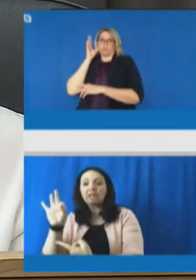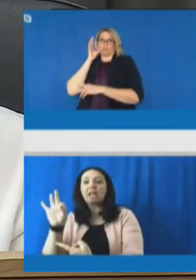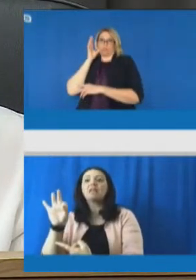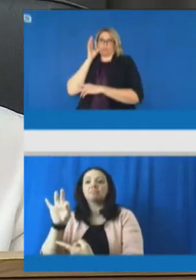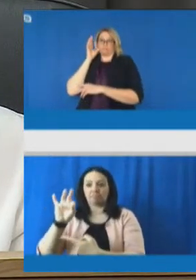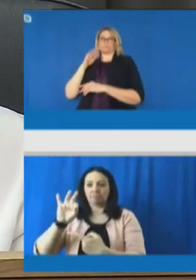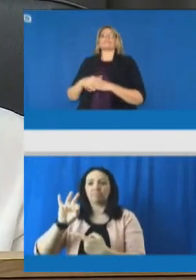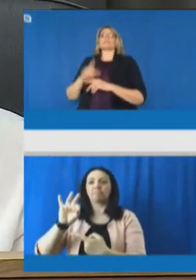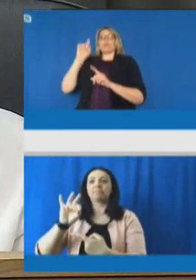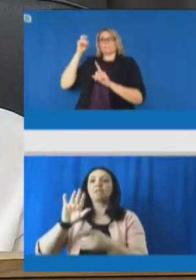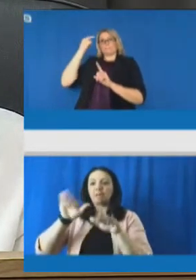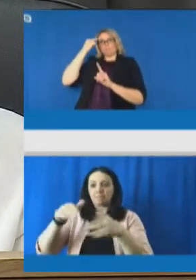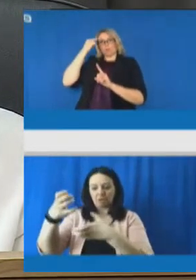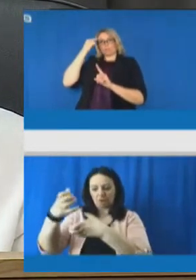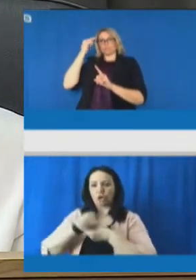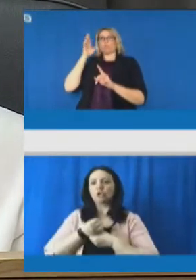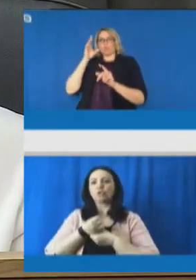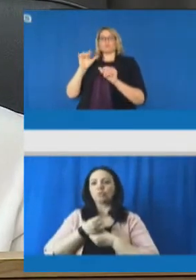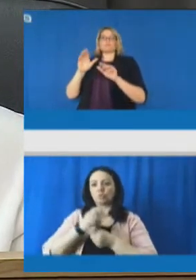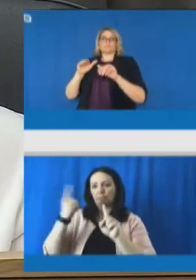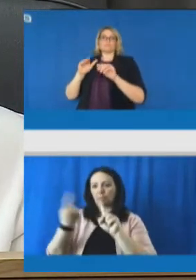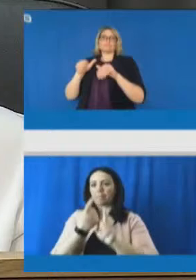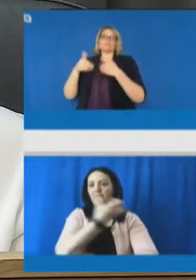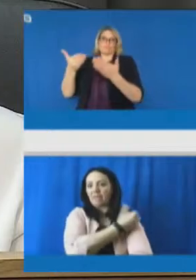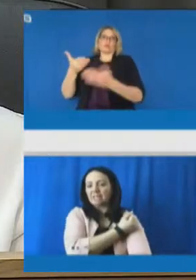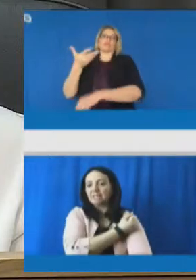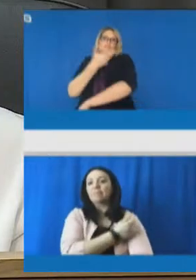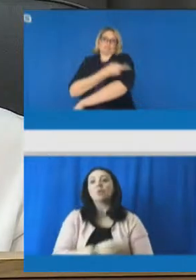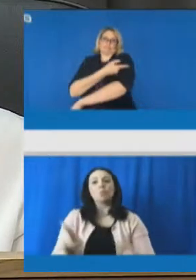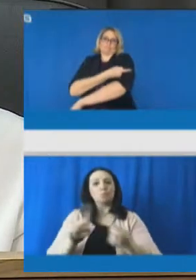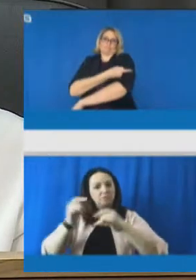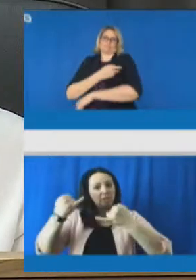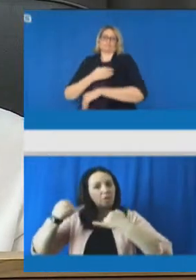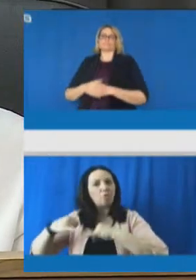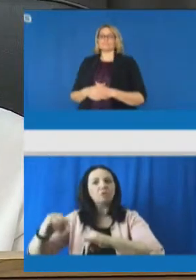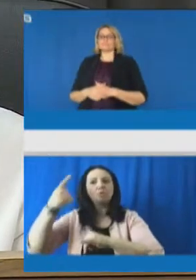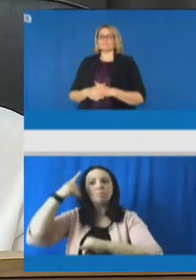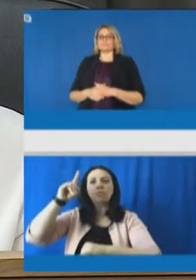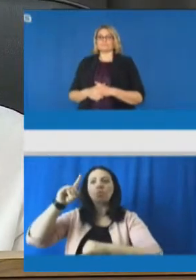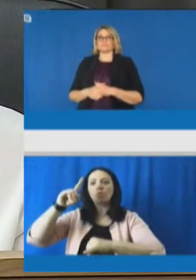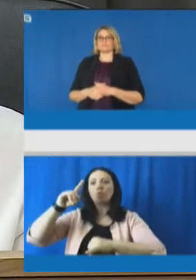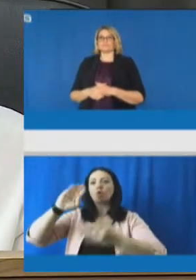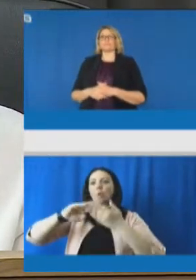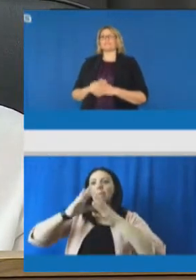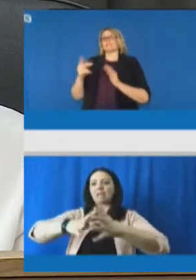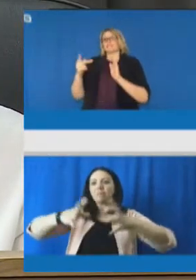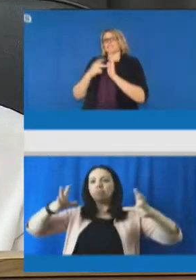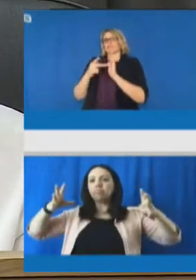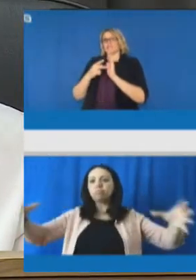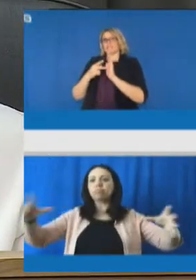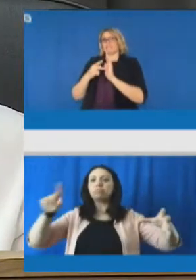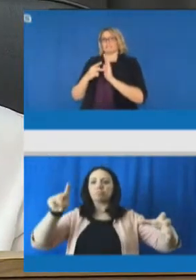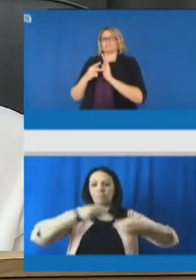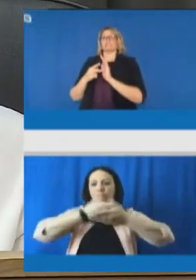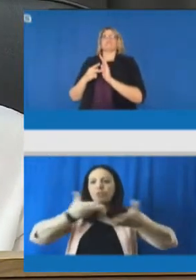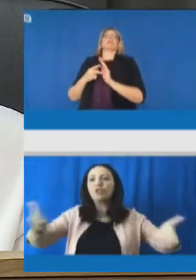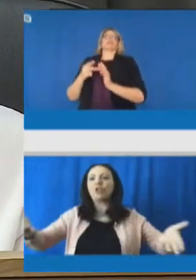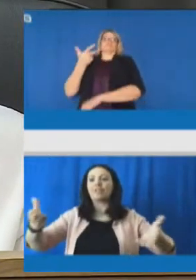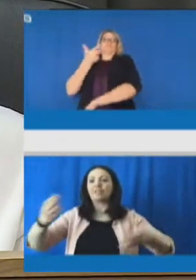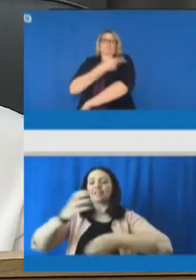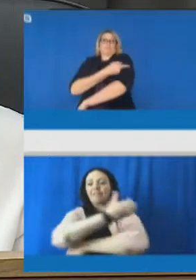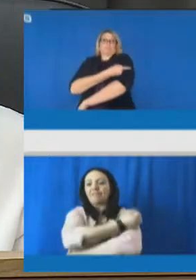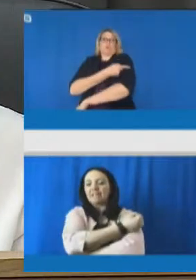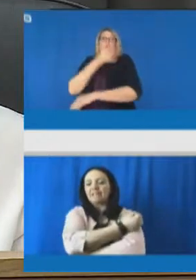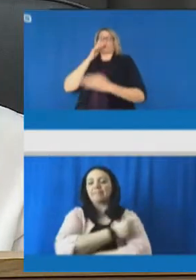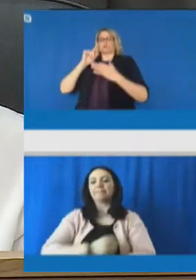away. I appreciate that so many New Brunswickers want to receive the vaccine. I ask that you continue to be patient and